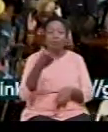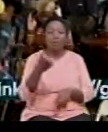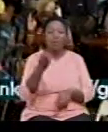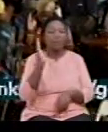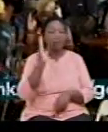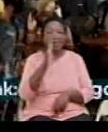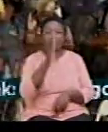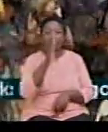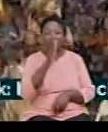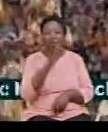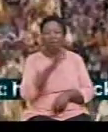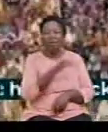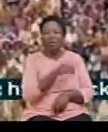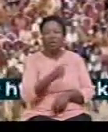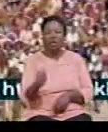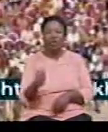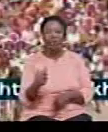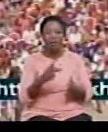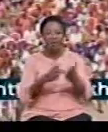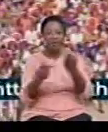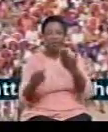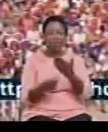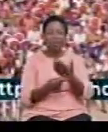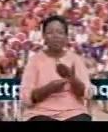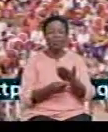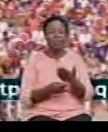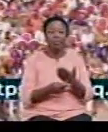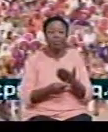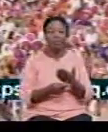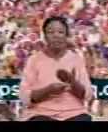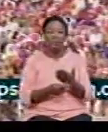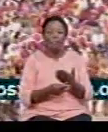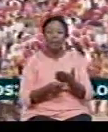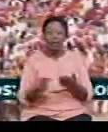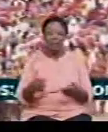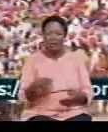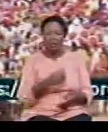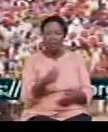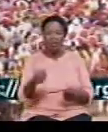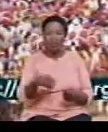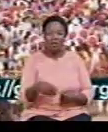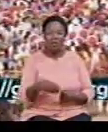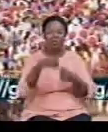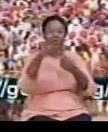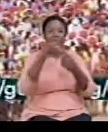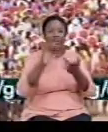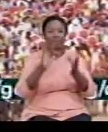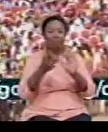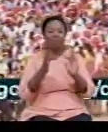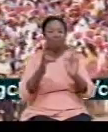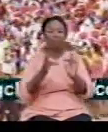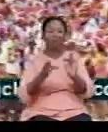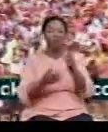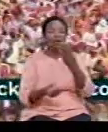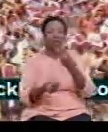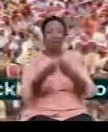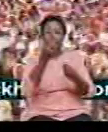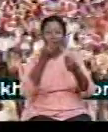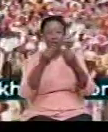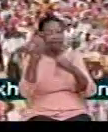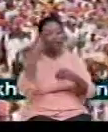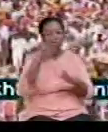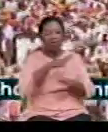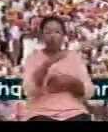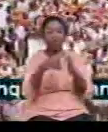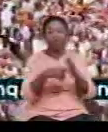a convert rally. There will be a special online banquet for all those